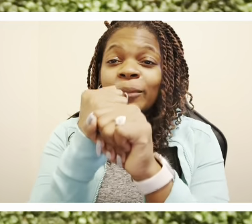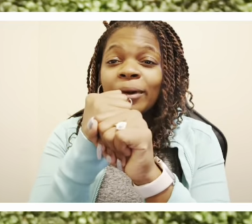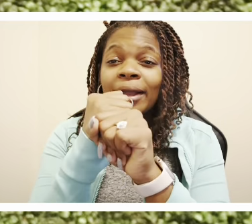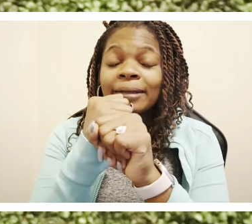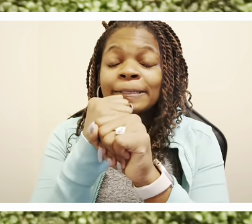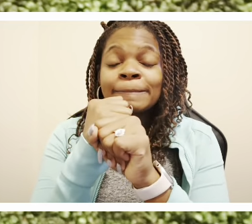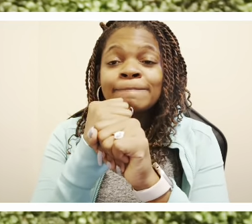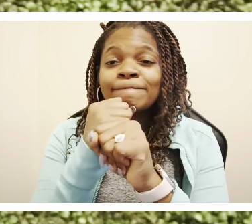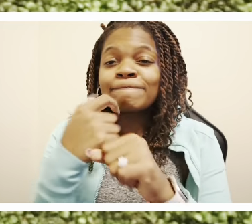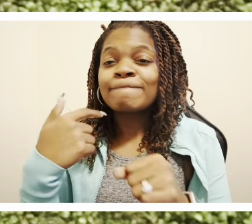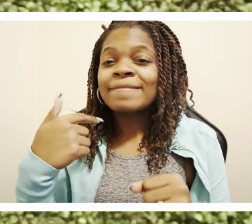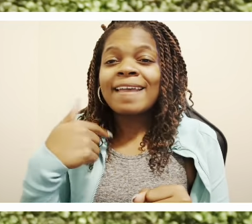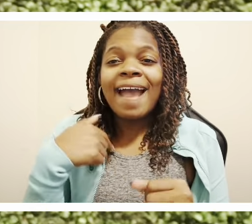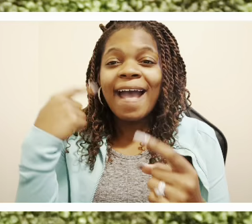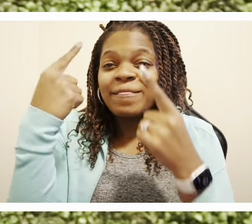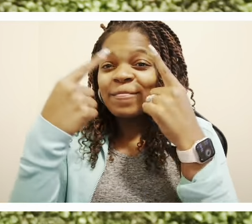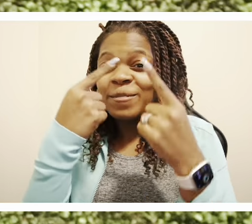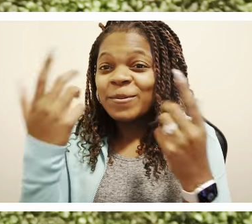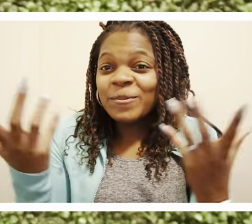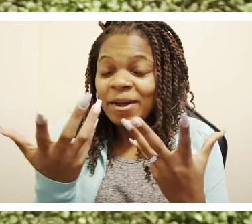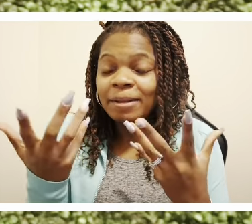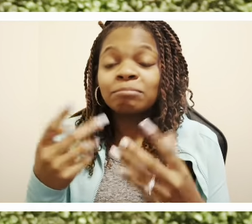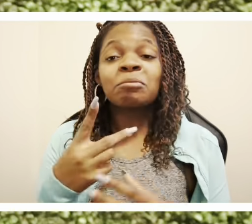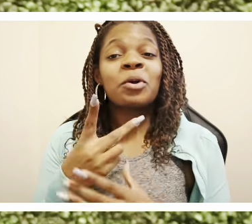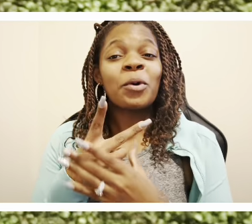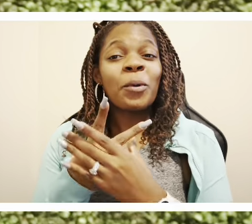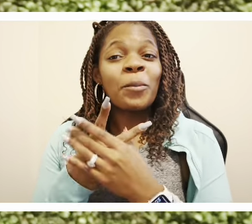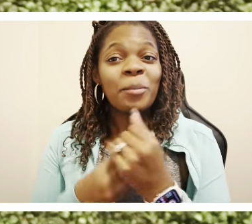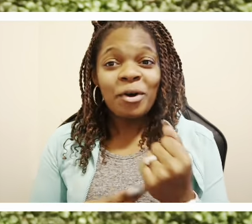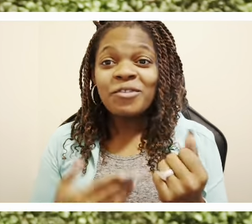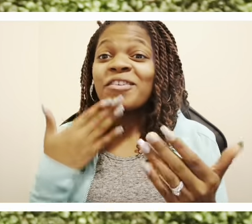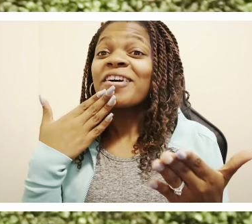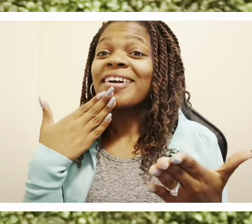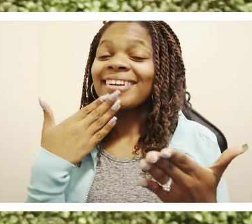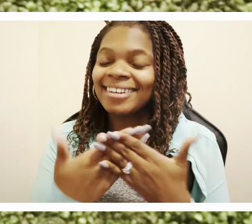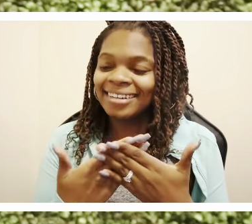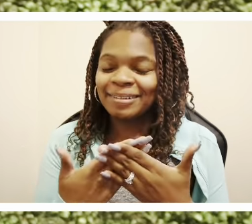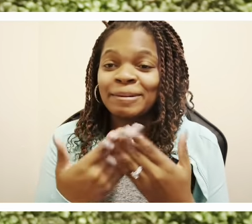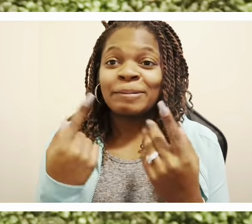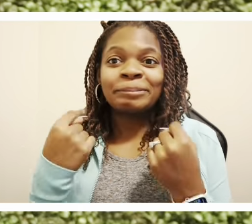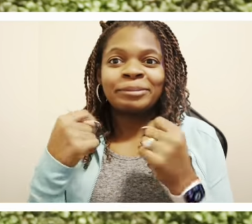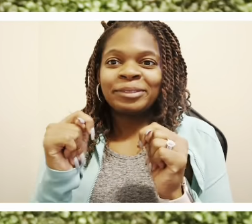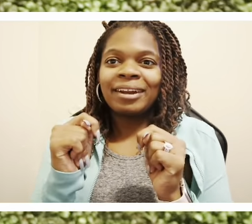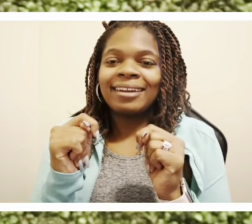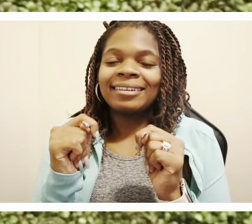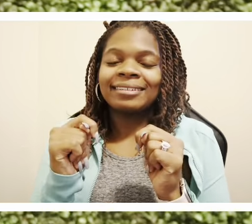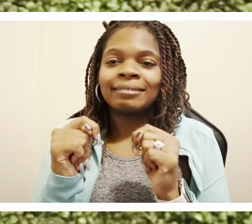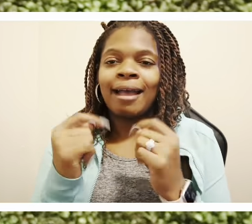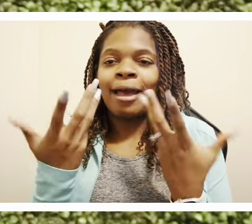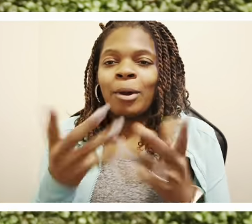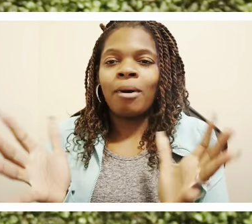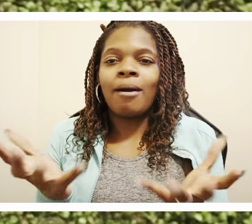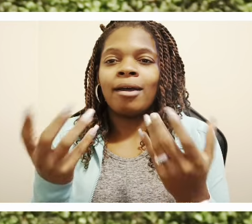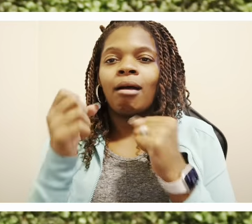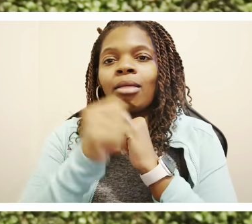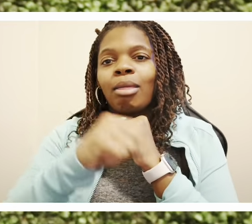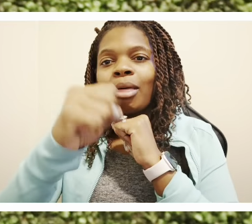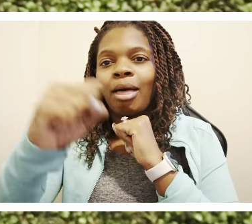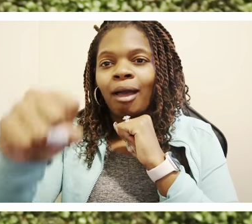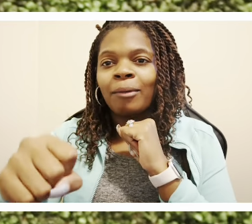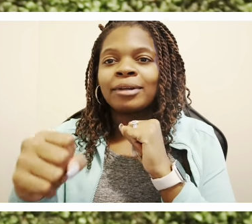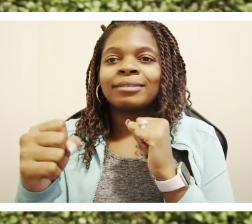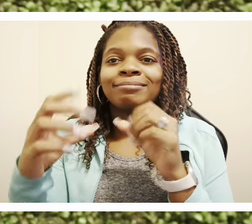Overall, I think these are really great. I'm trying not to make this video long because there are so many things that